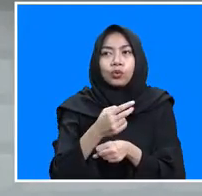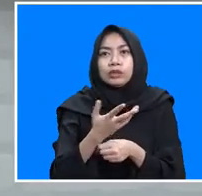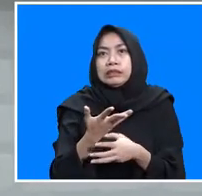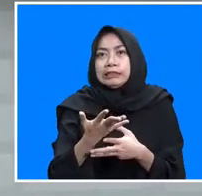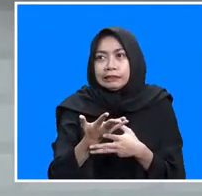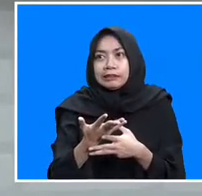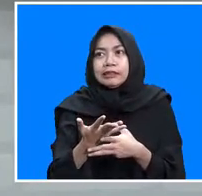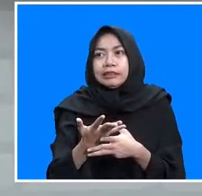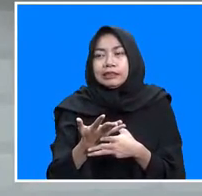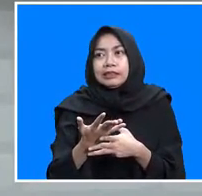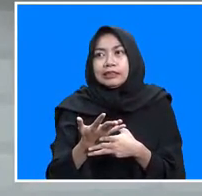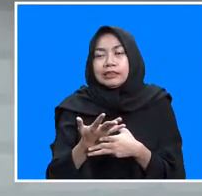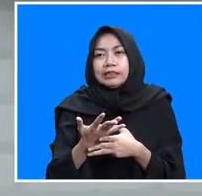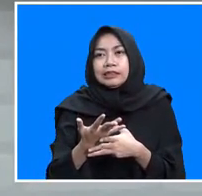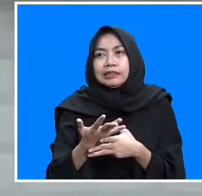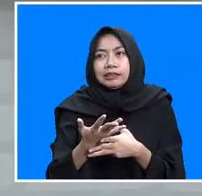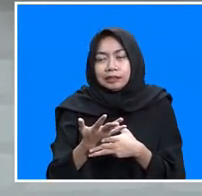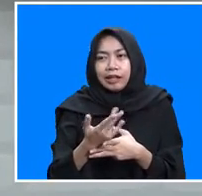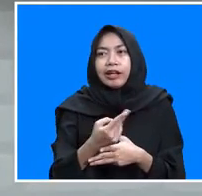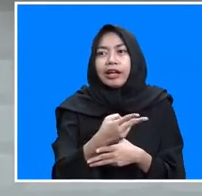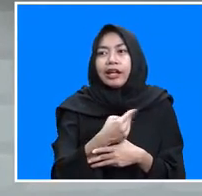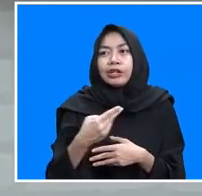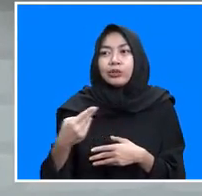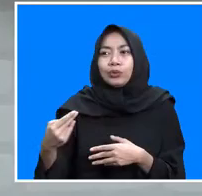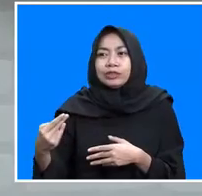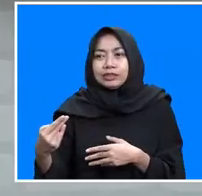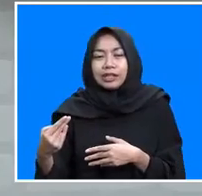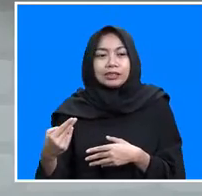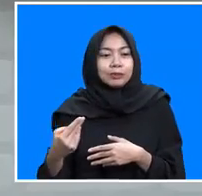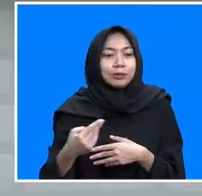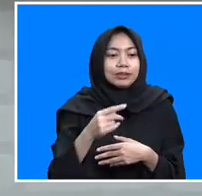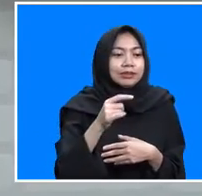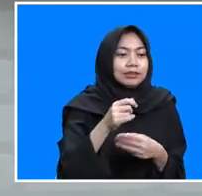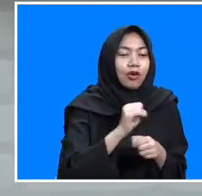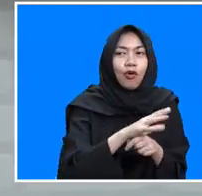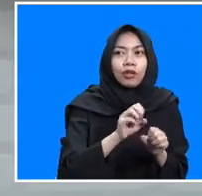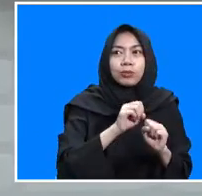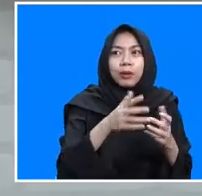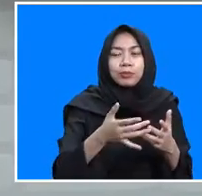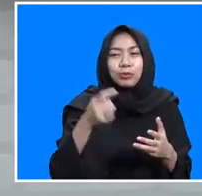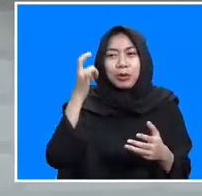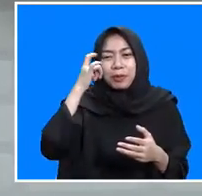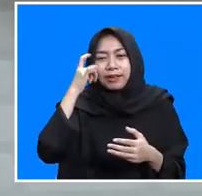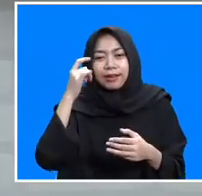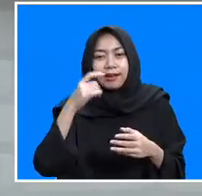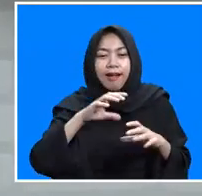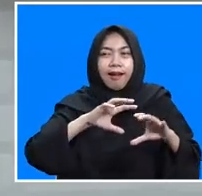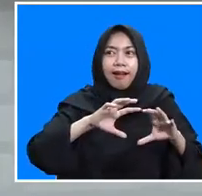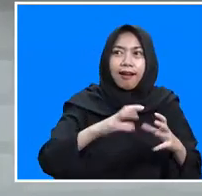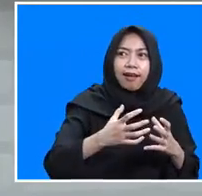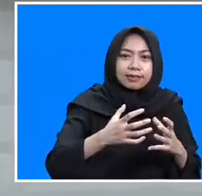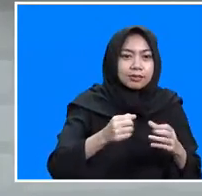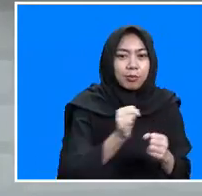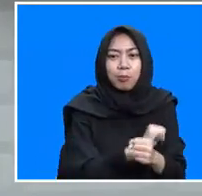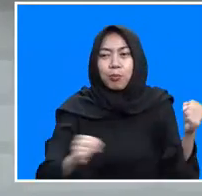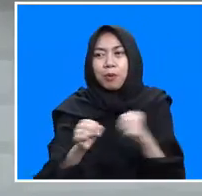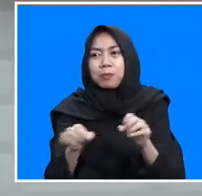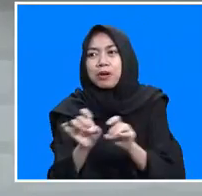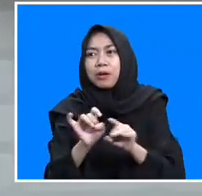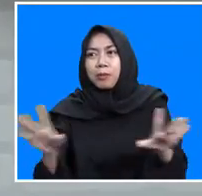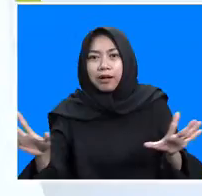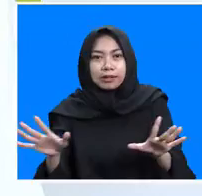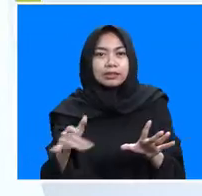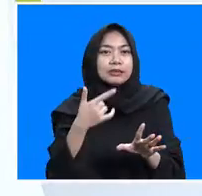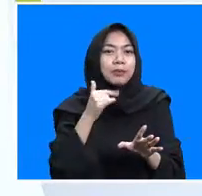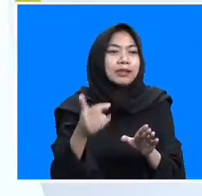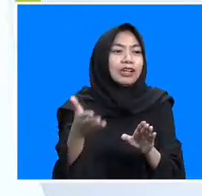now must be, you know, disrupted too, you know, like thinking about their classroom now can be different than maybe before the